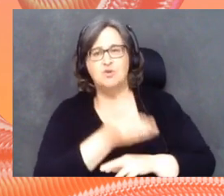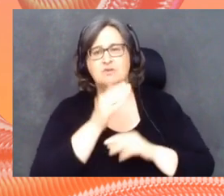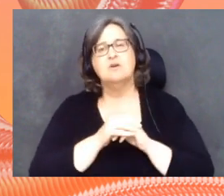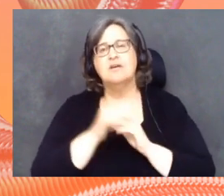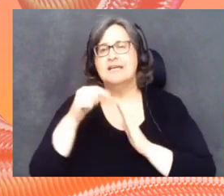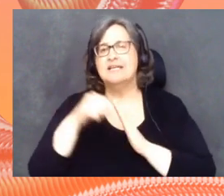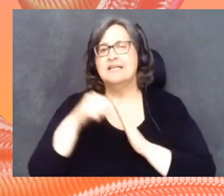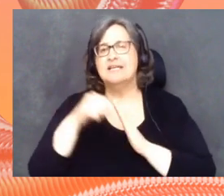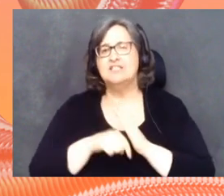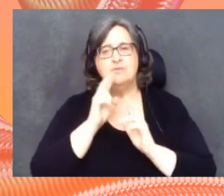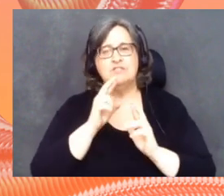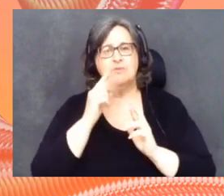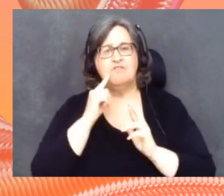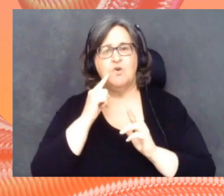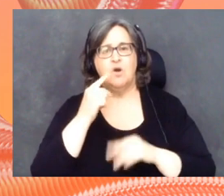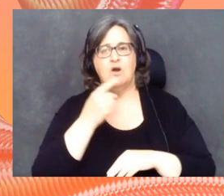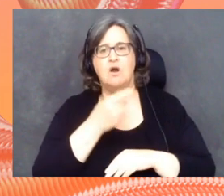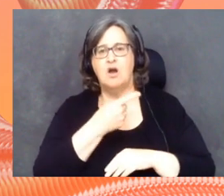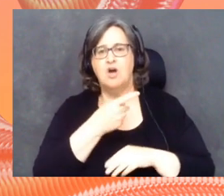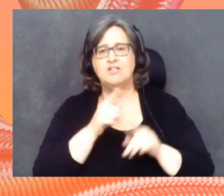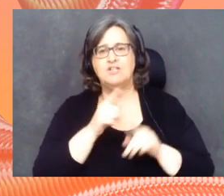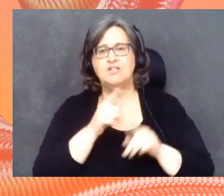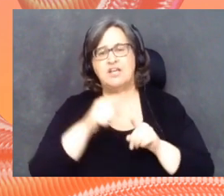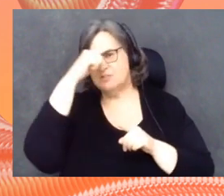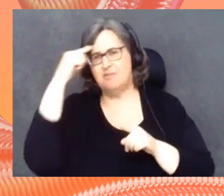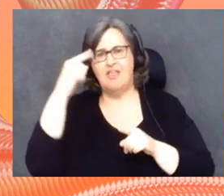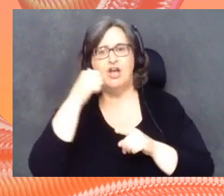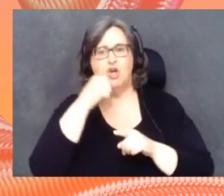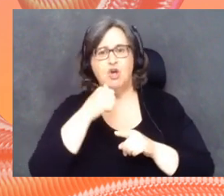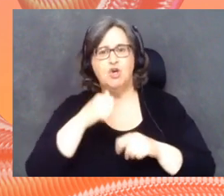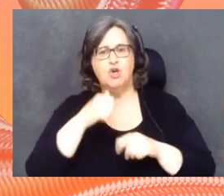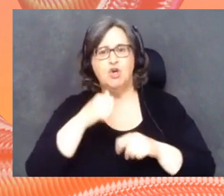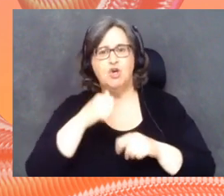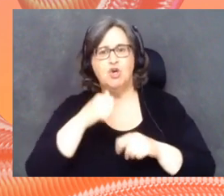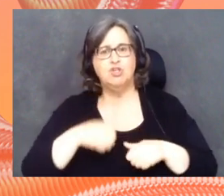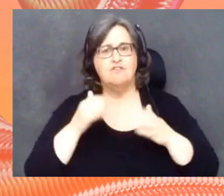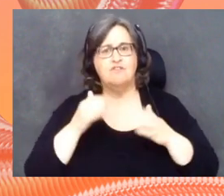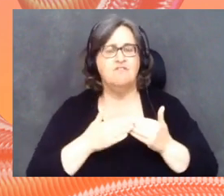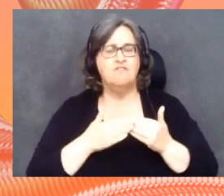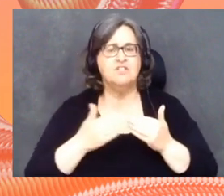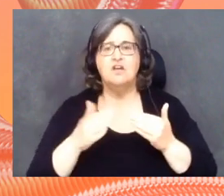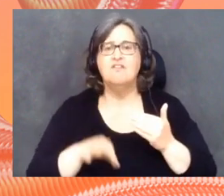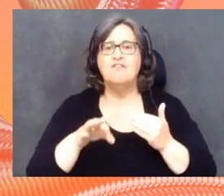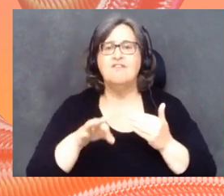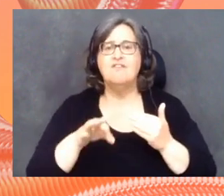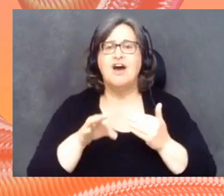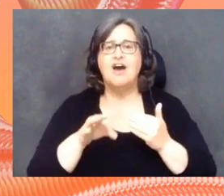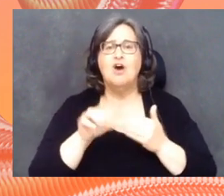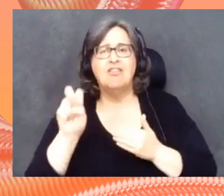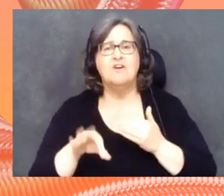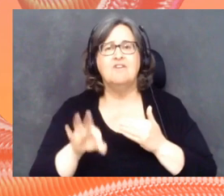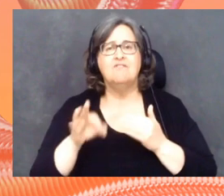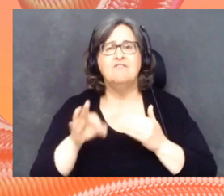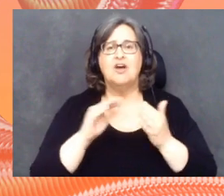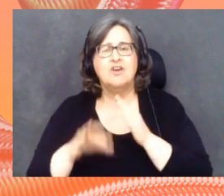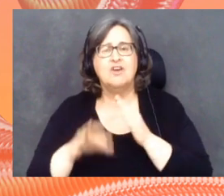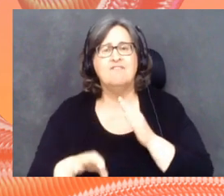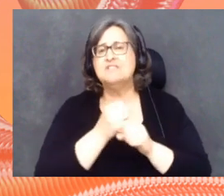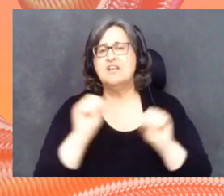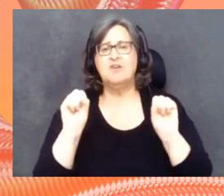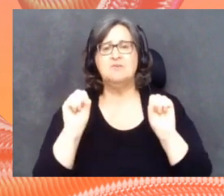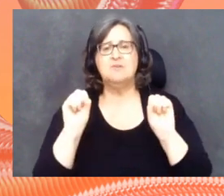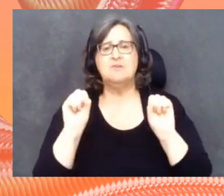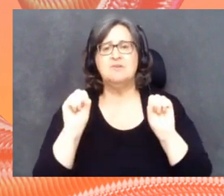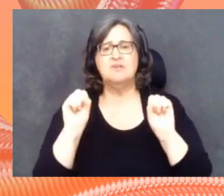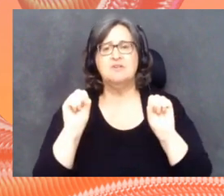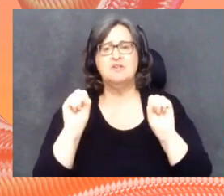us as Black girl survivors who have found love and found community and found safety and are creating